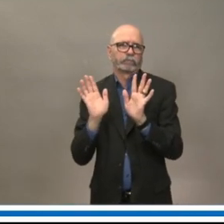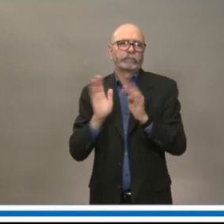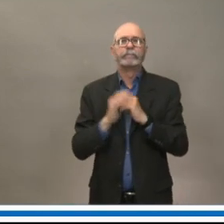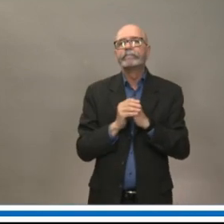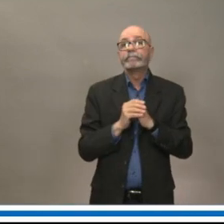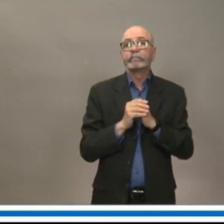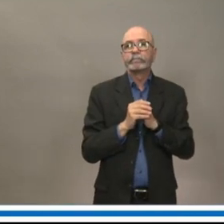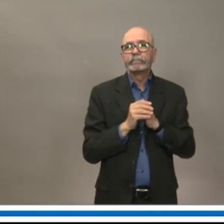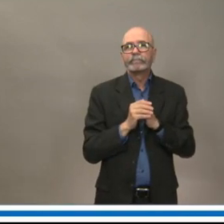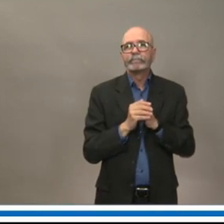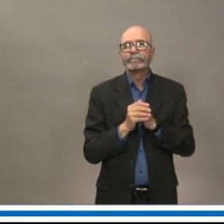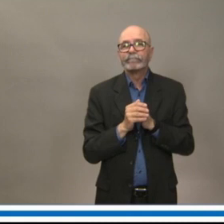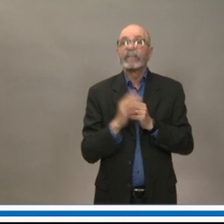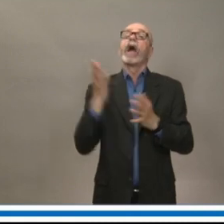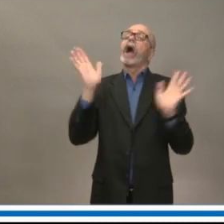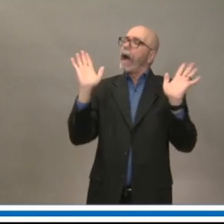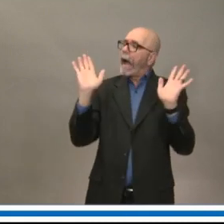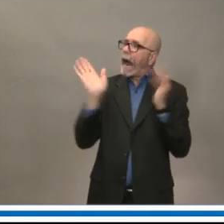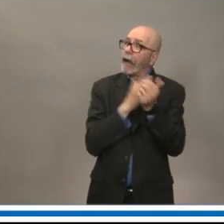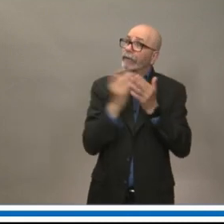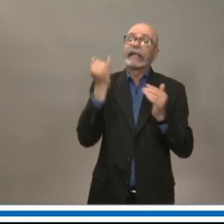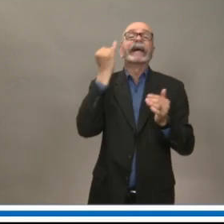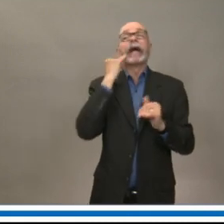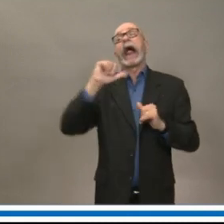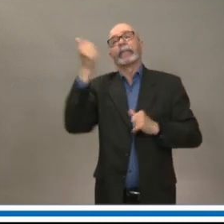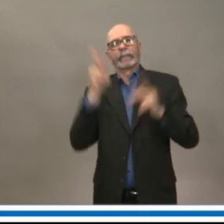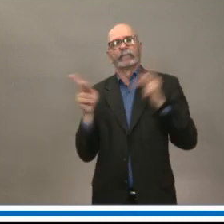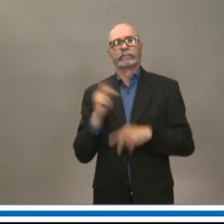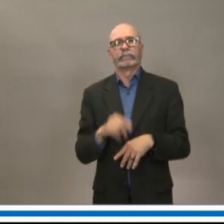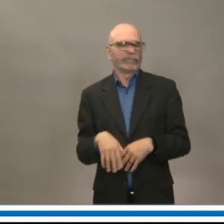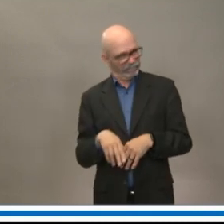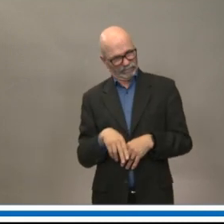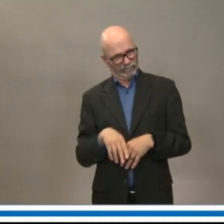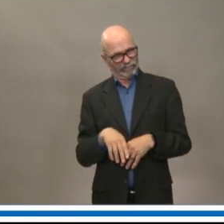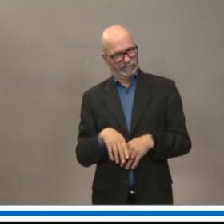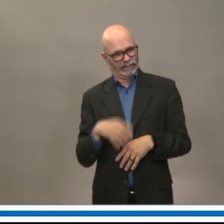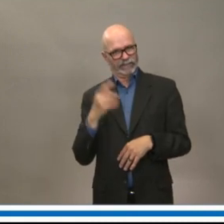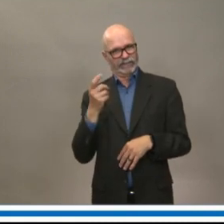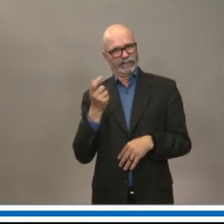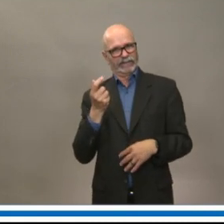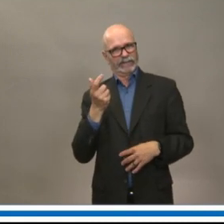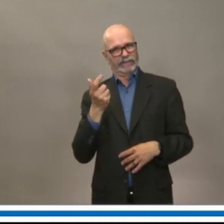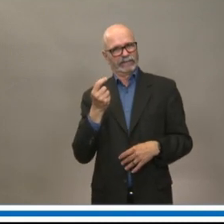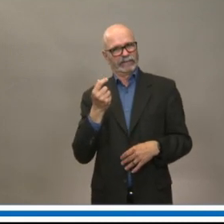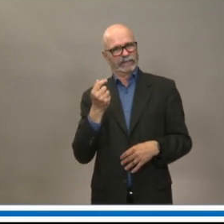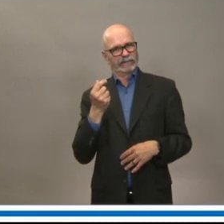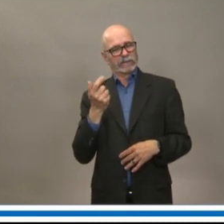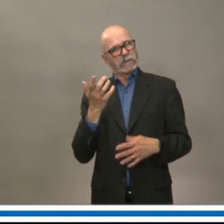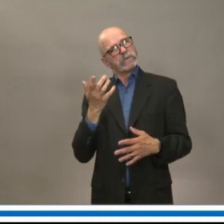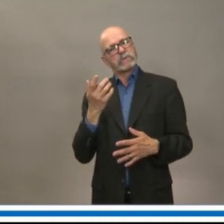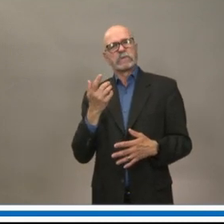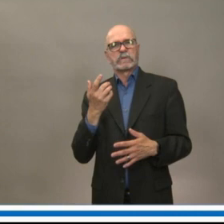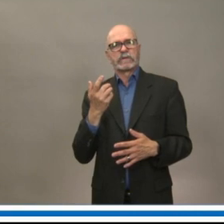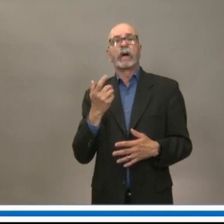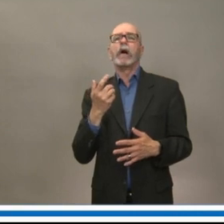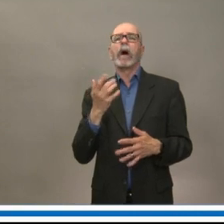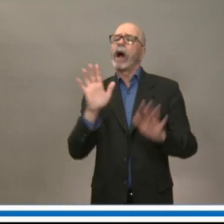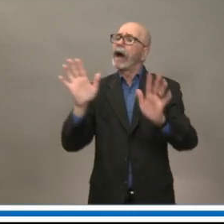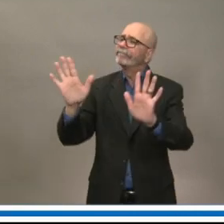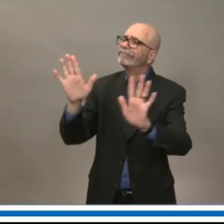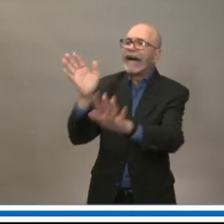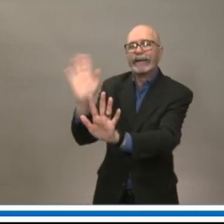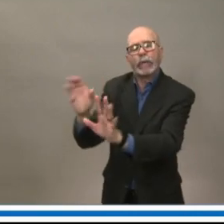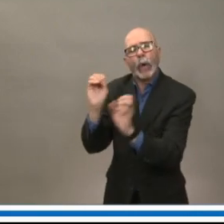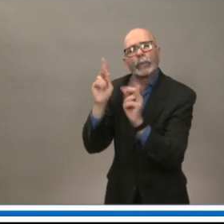not everybody agrees with this decision, and I do understand that making exceptions can create confusion. A lot of